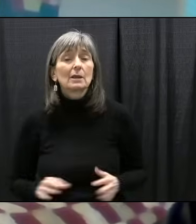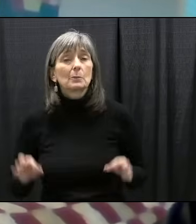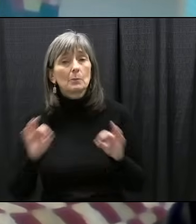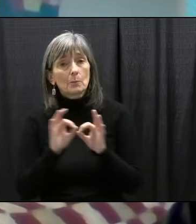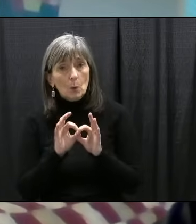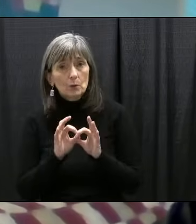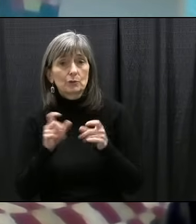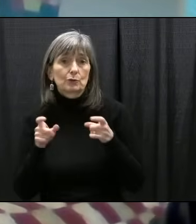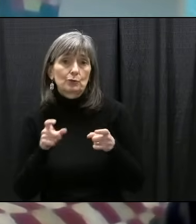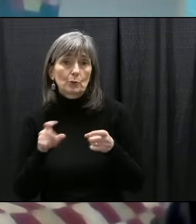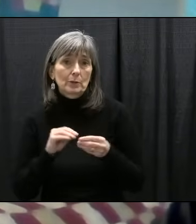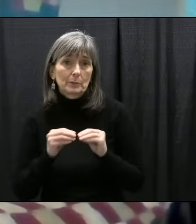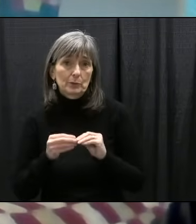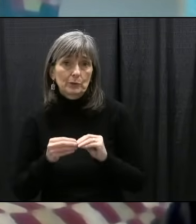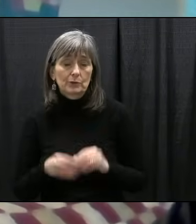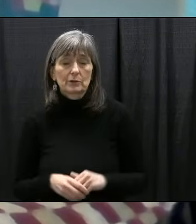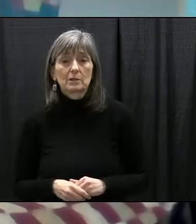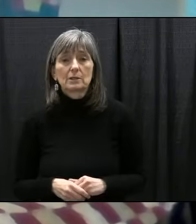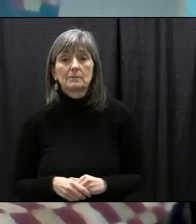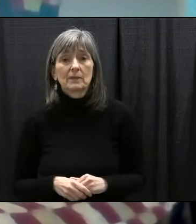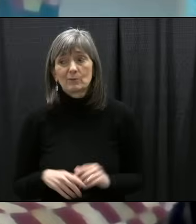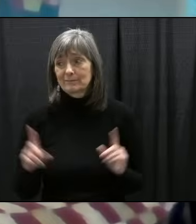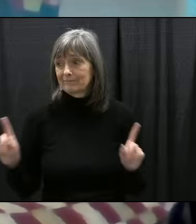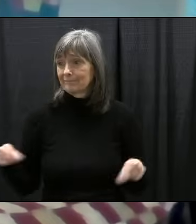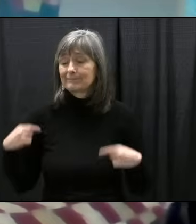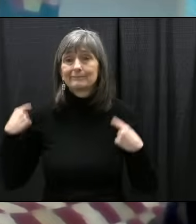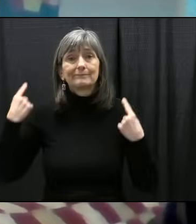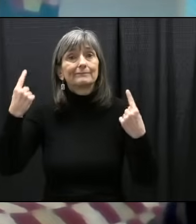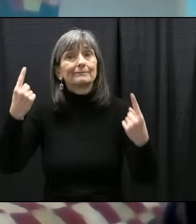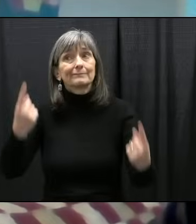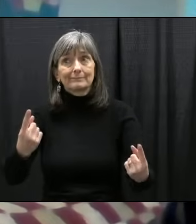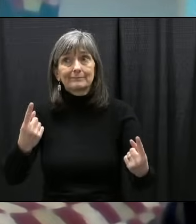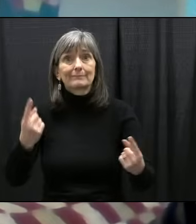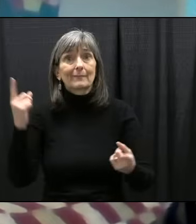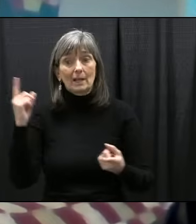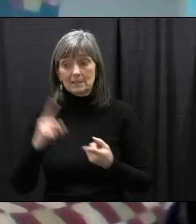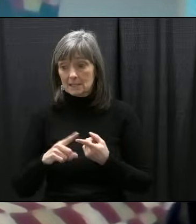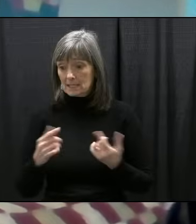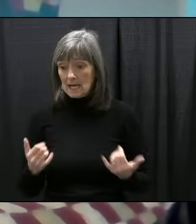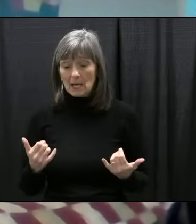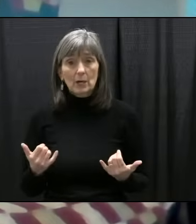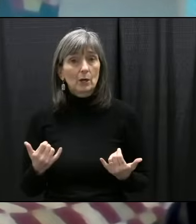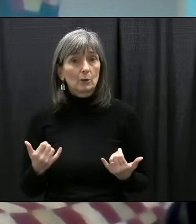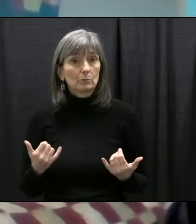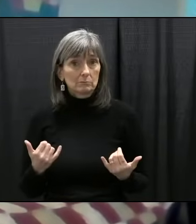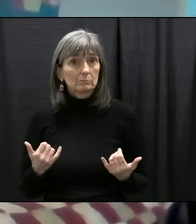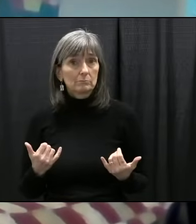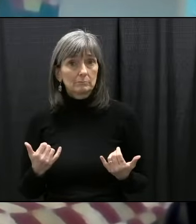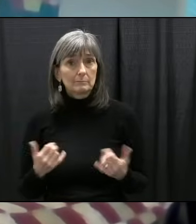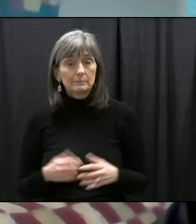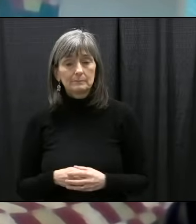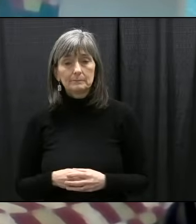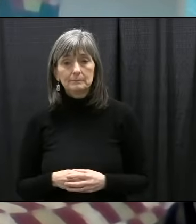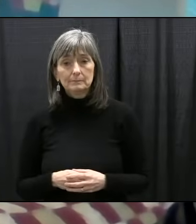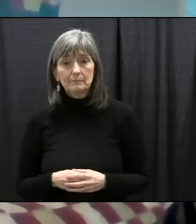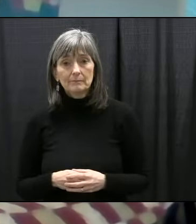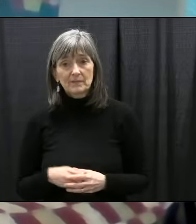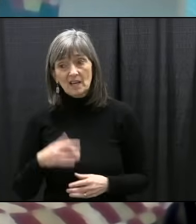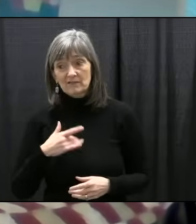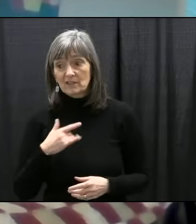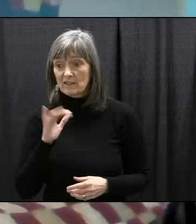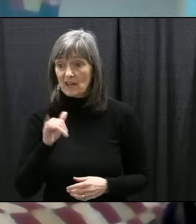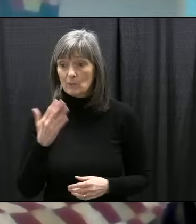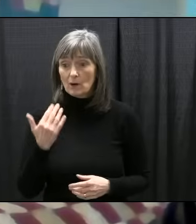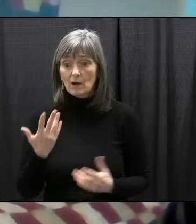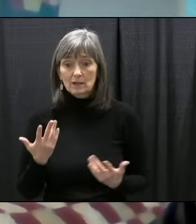important. And we've had those in place up until this time for the last little while, and I think that's part of the reason